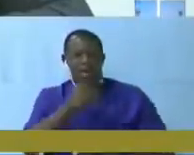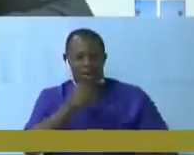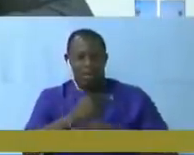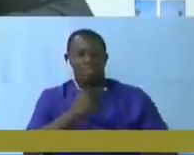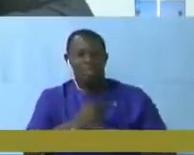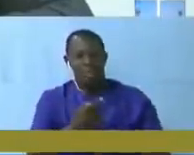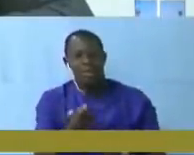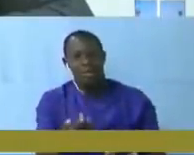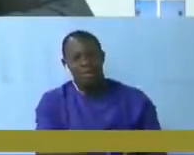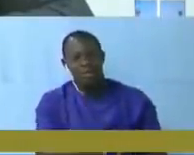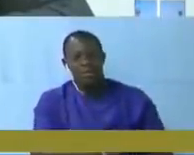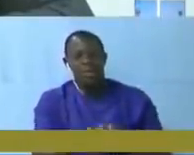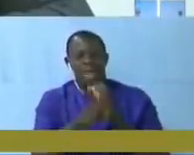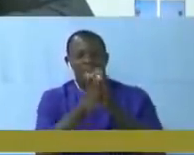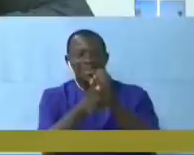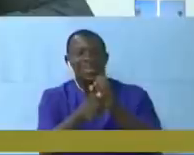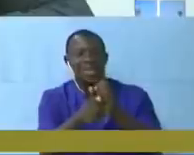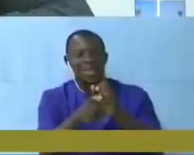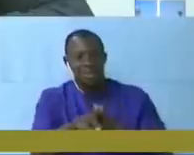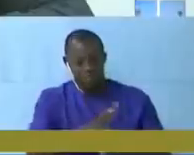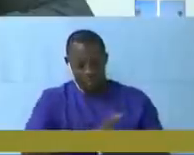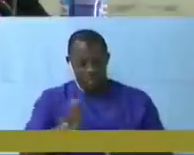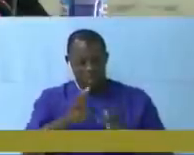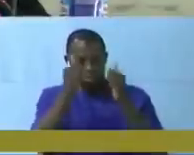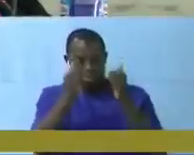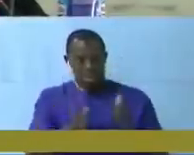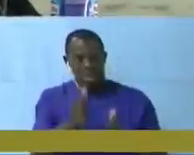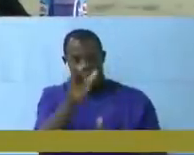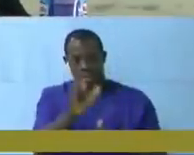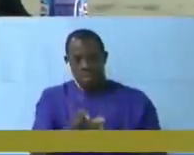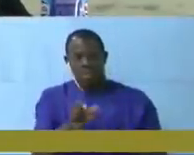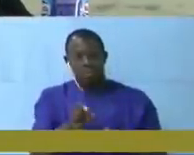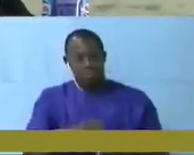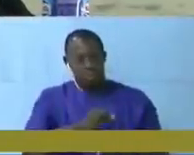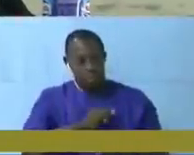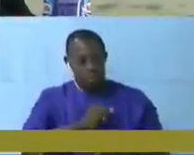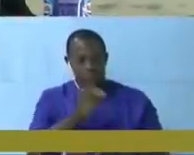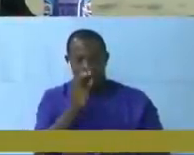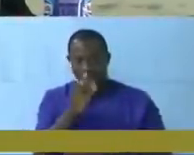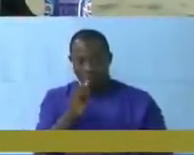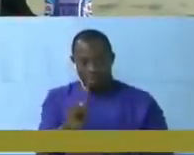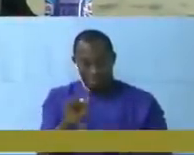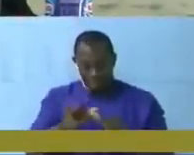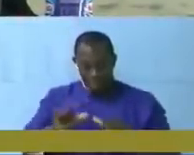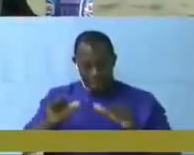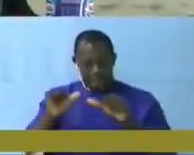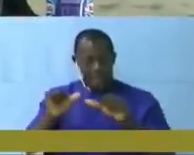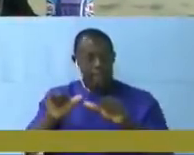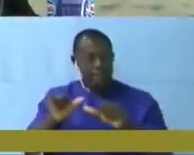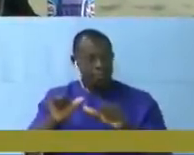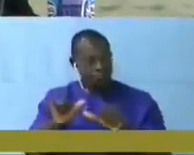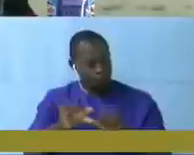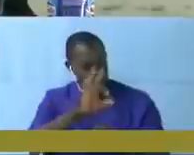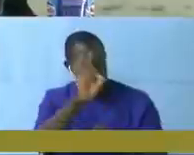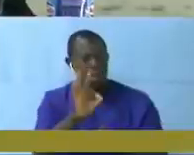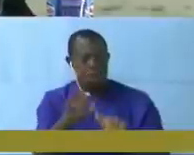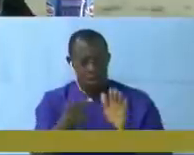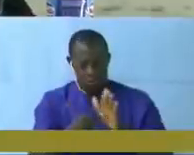think this discussion is very critical for the population of the Gambia to hear.